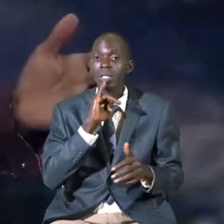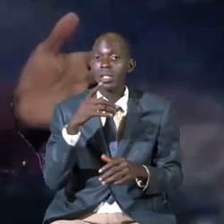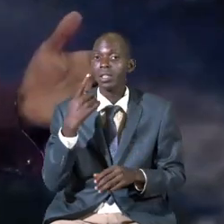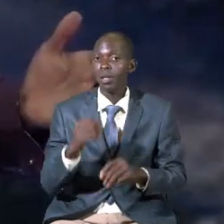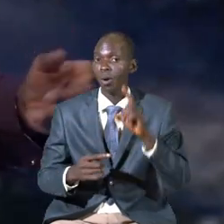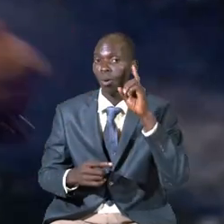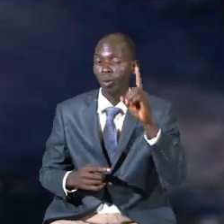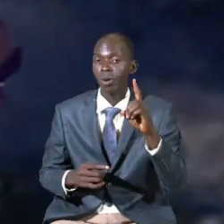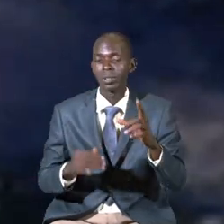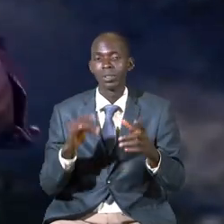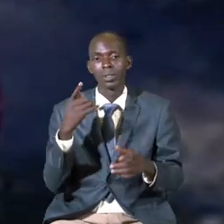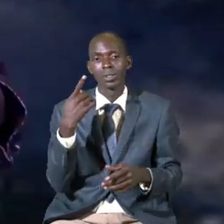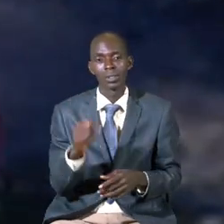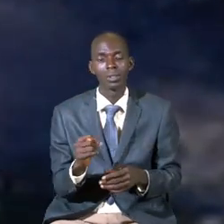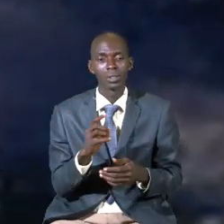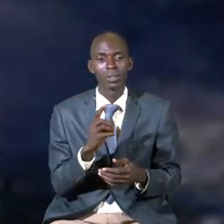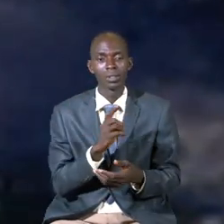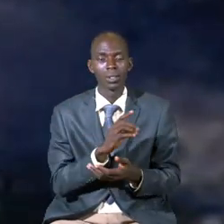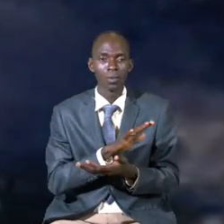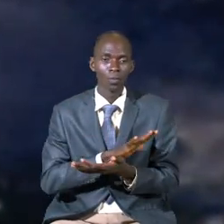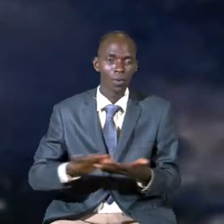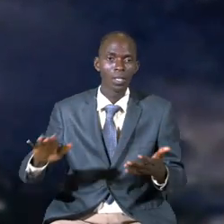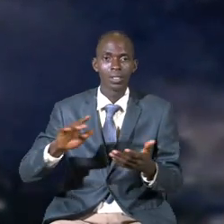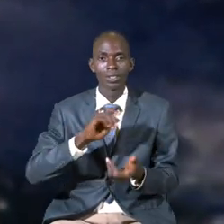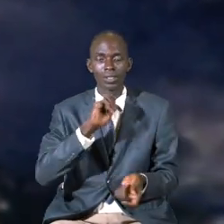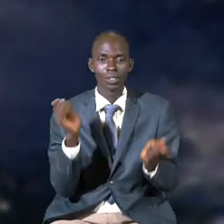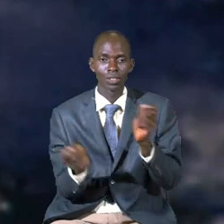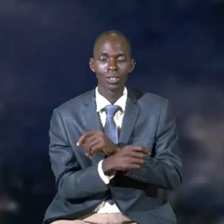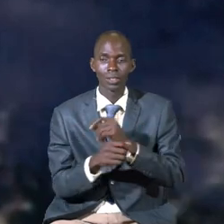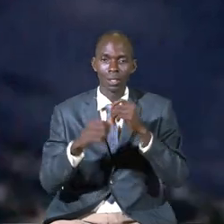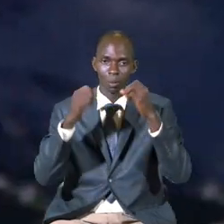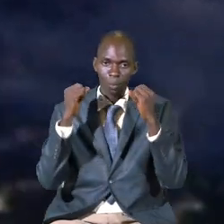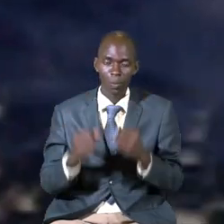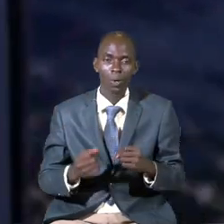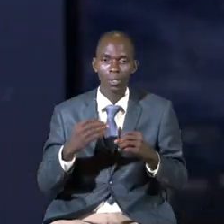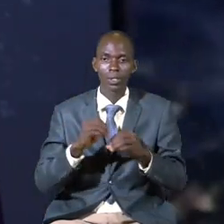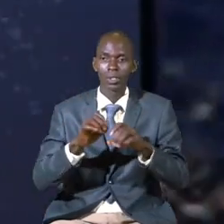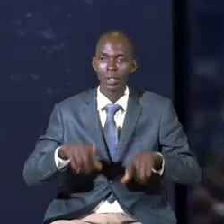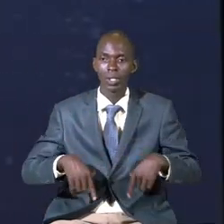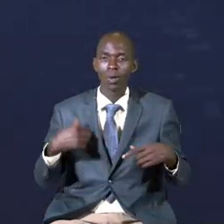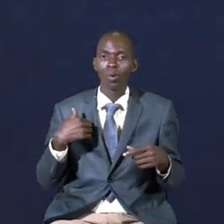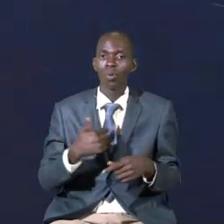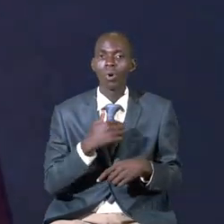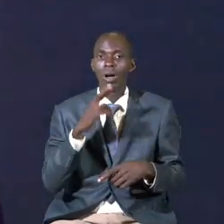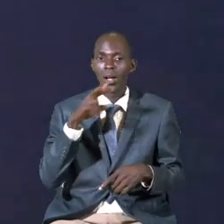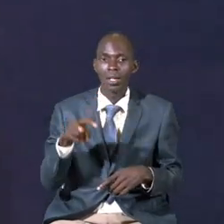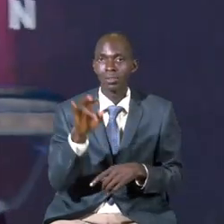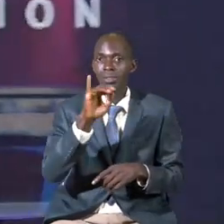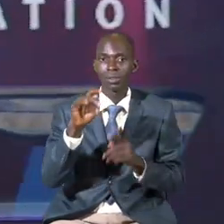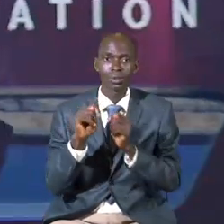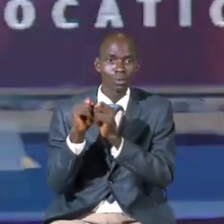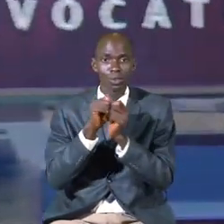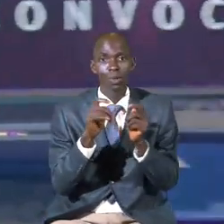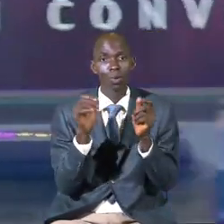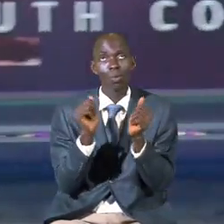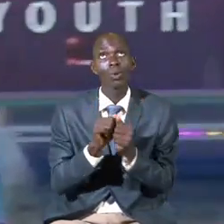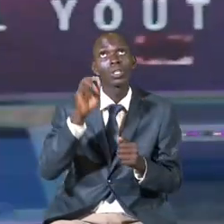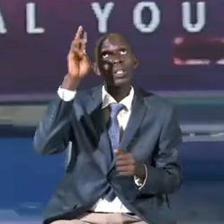divine transformation power in your life we're traveling together with fame with the